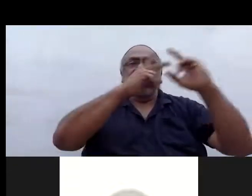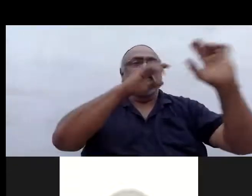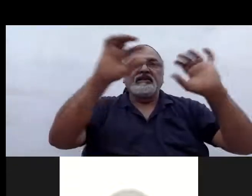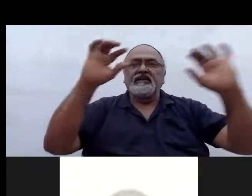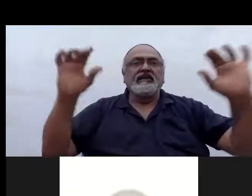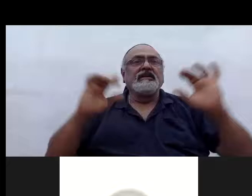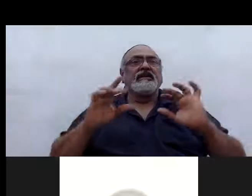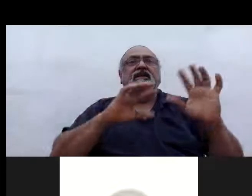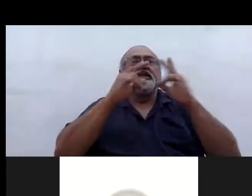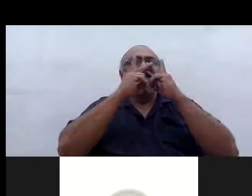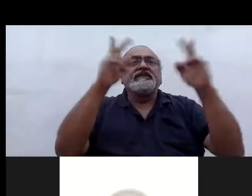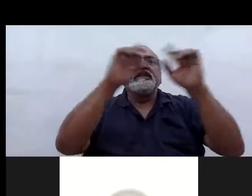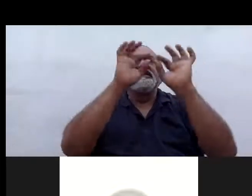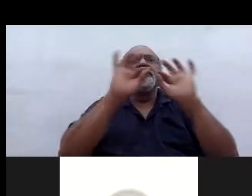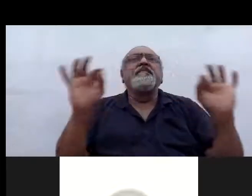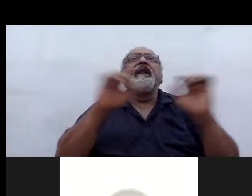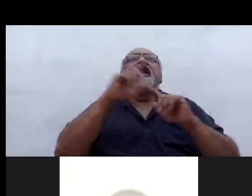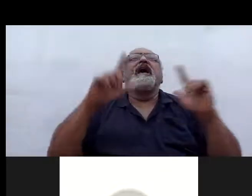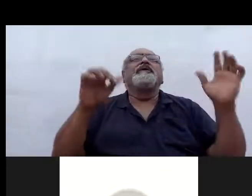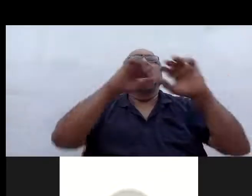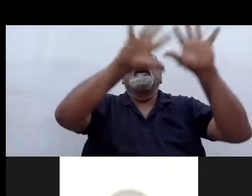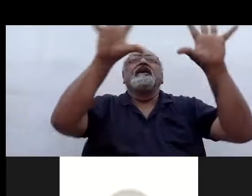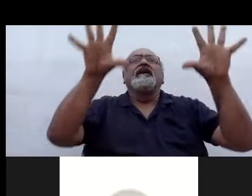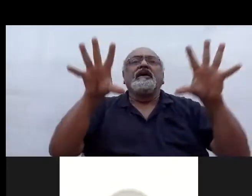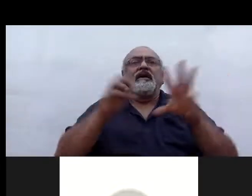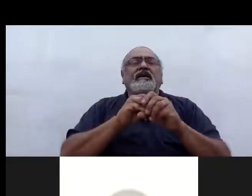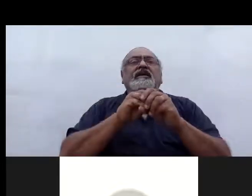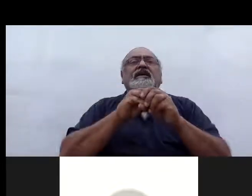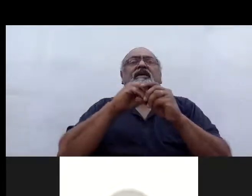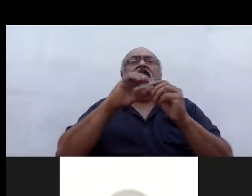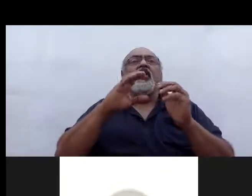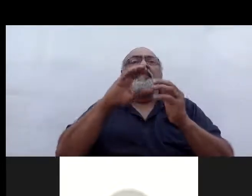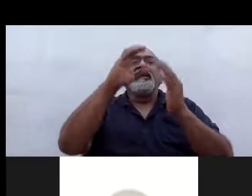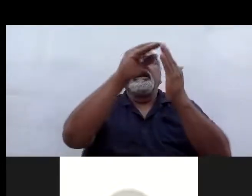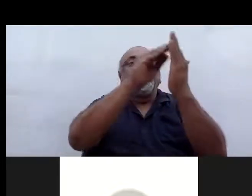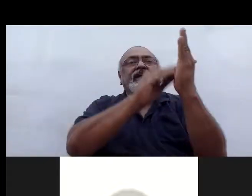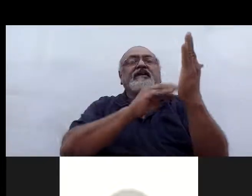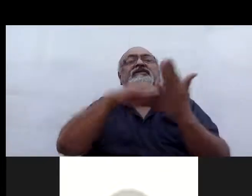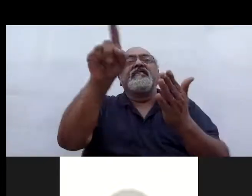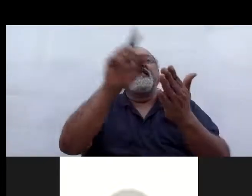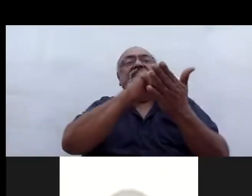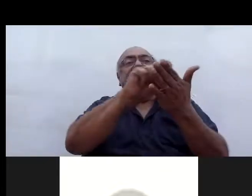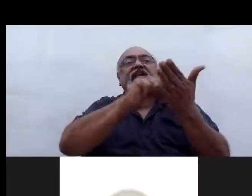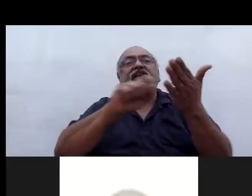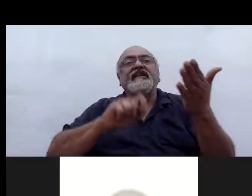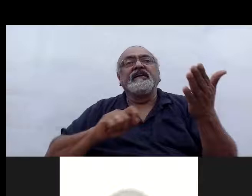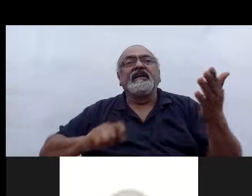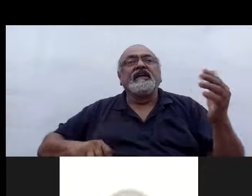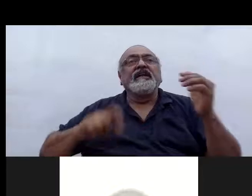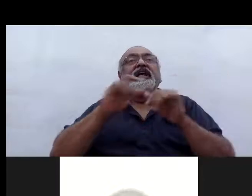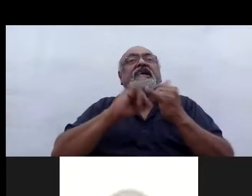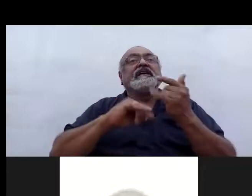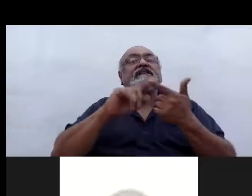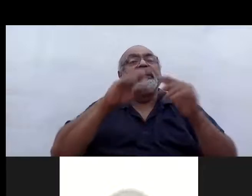in simpler language and make a beautiful case commentary out of it. So what a case commentary